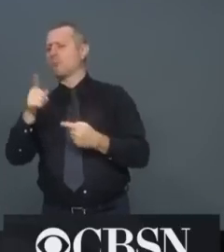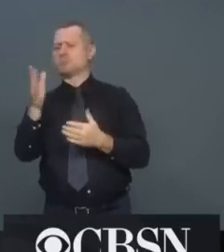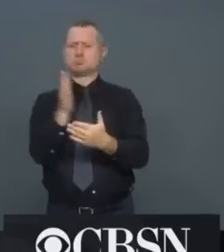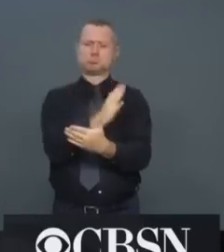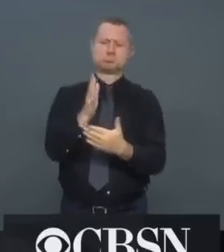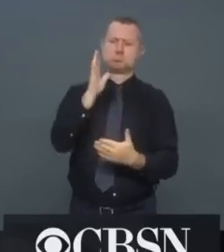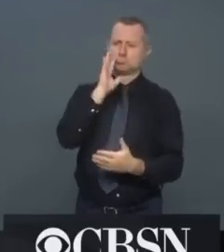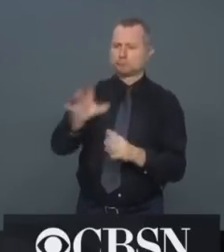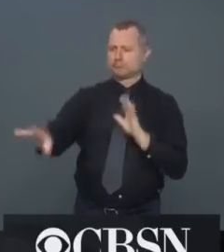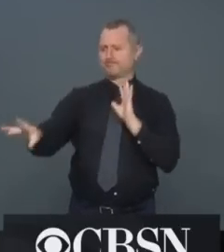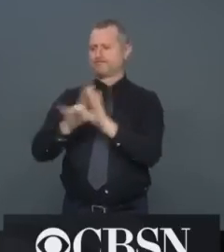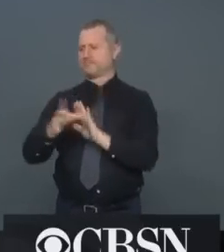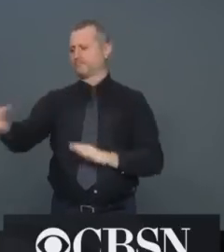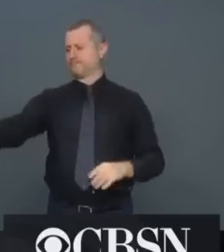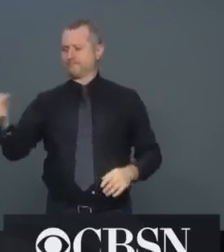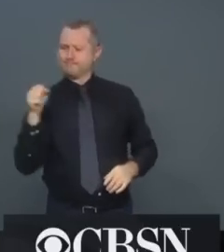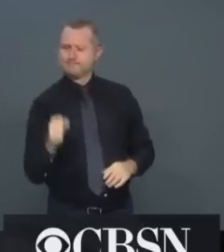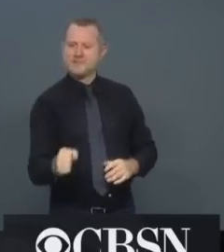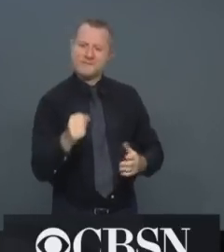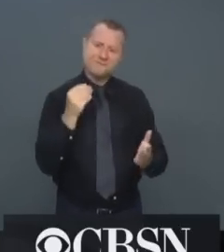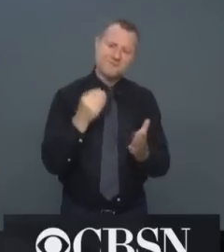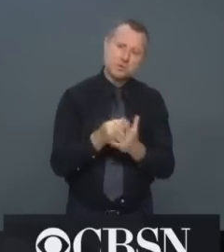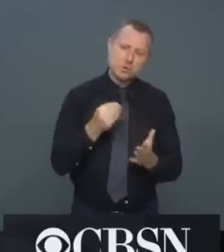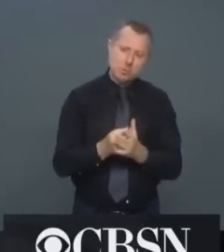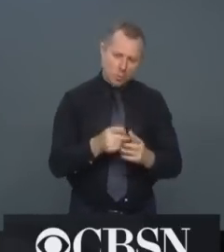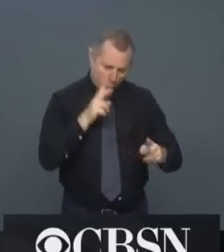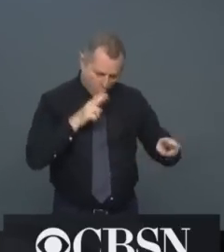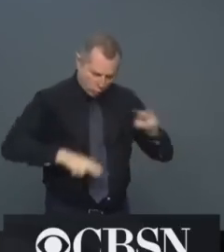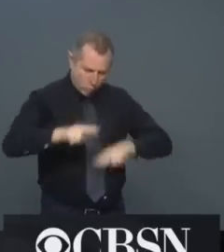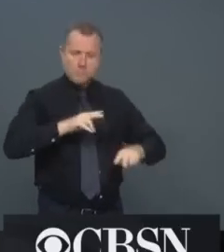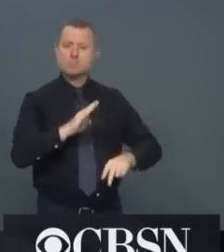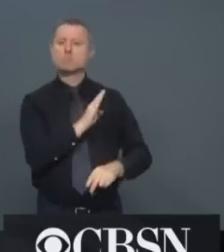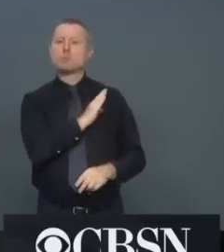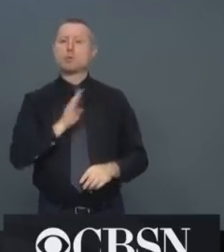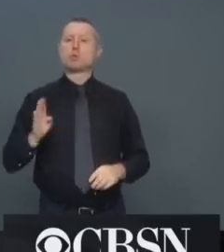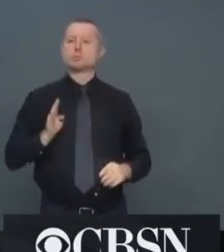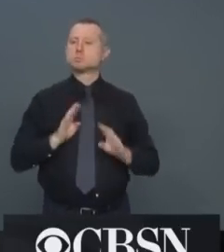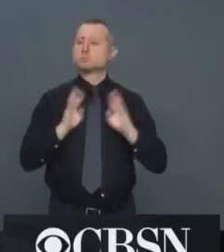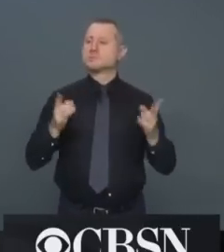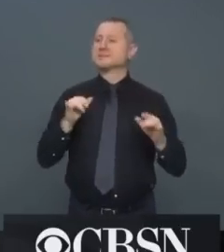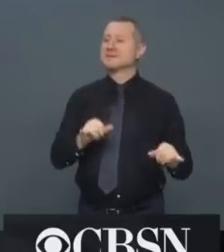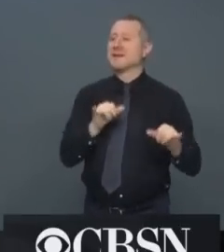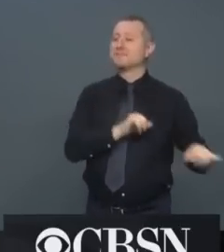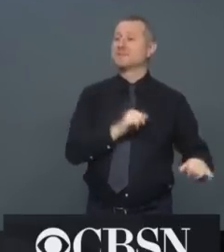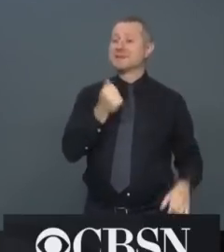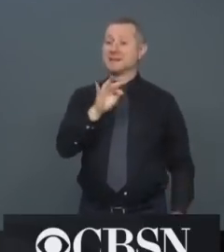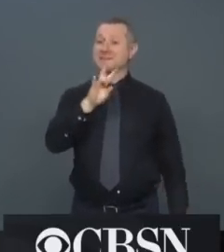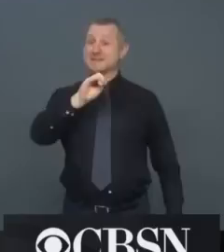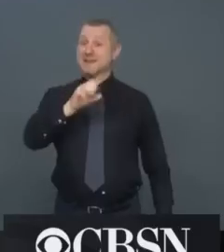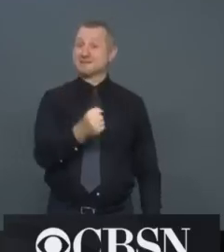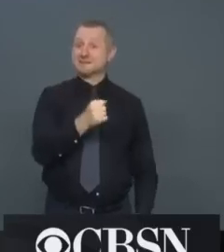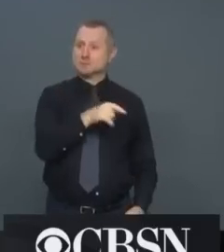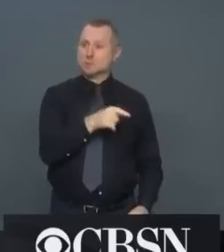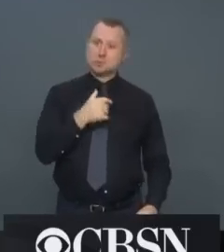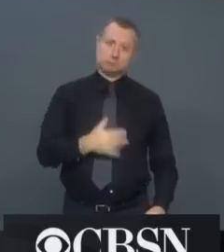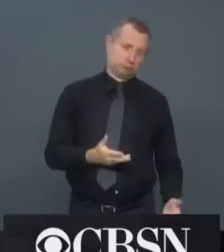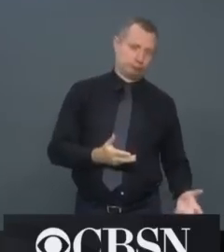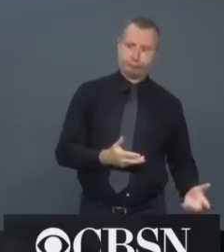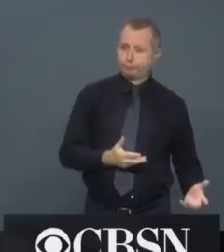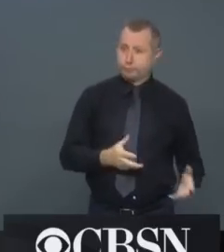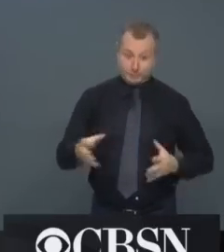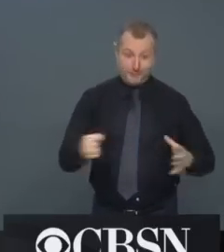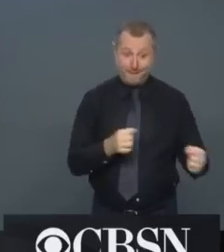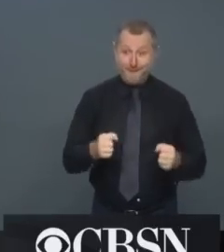financial control board to, similar to what happened in the 70s, to take control of the city's finances, to consider whether they